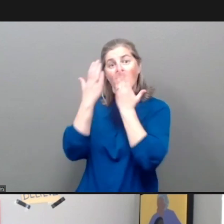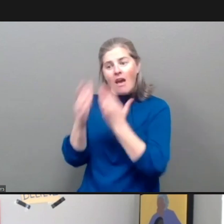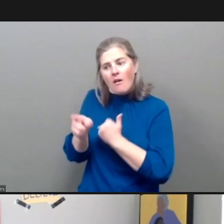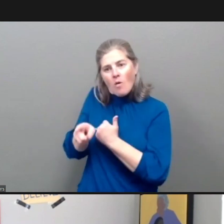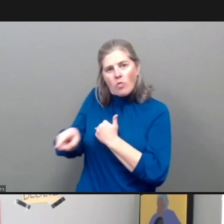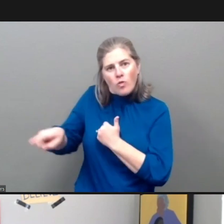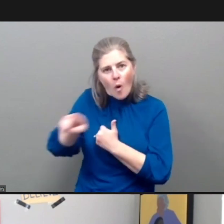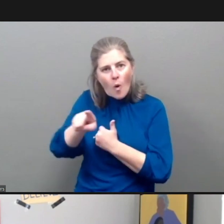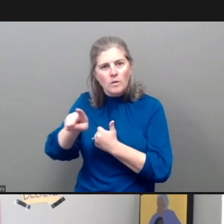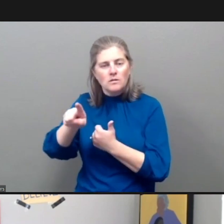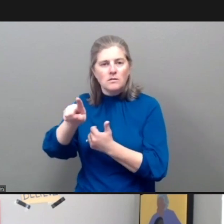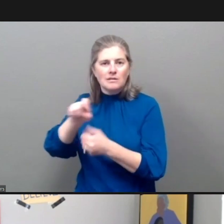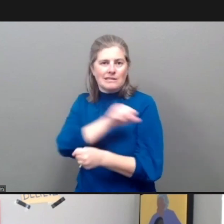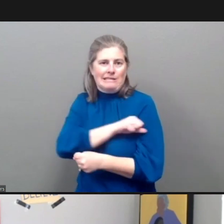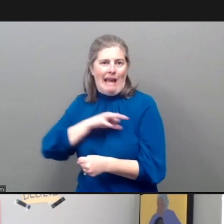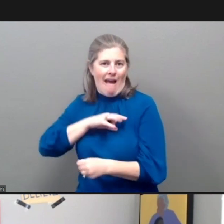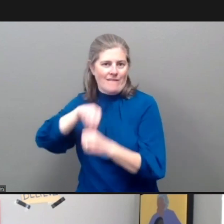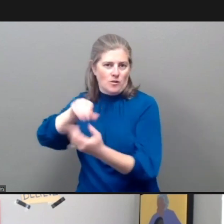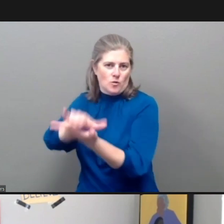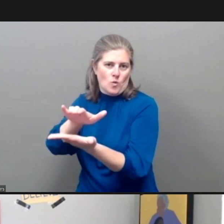workers in our schools. Thank you.